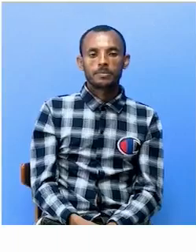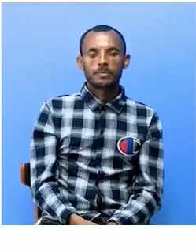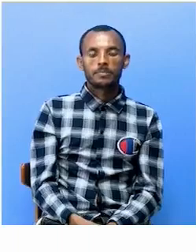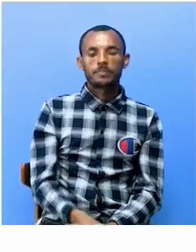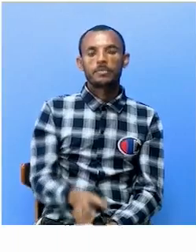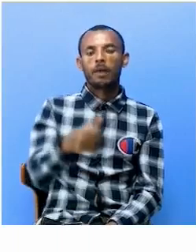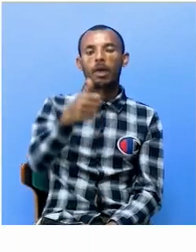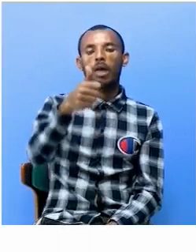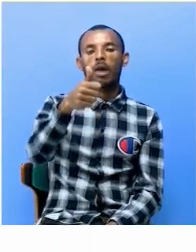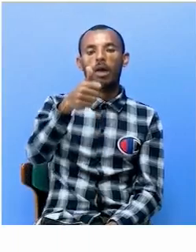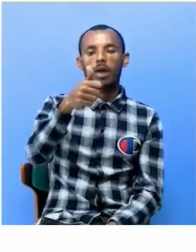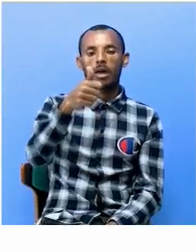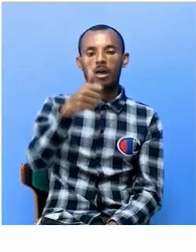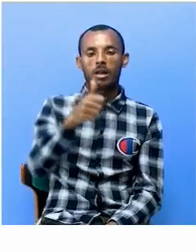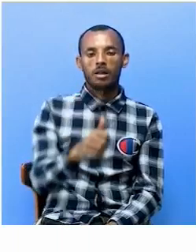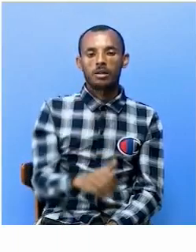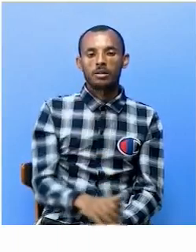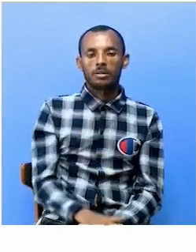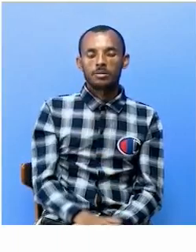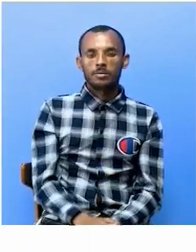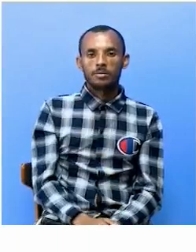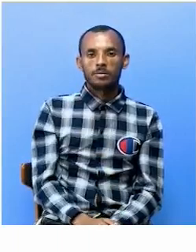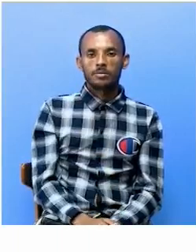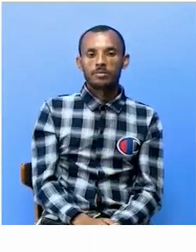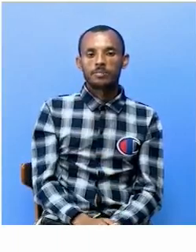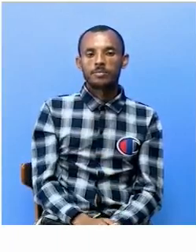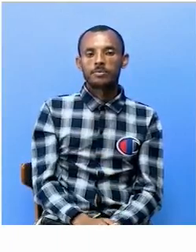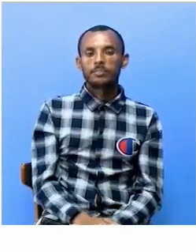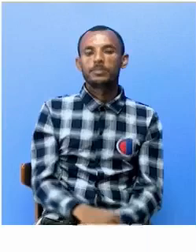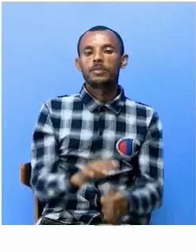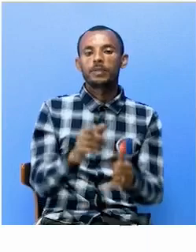The first one take 4,